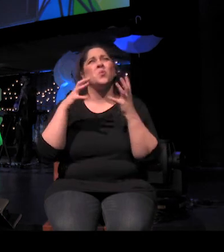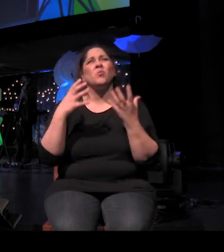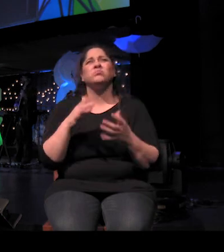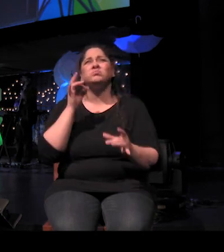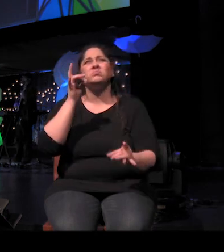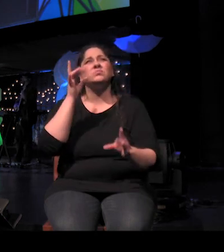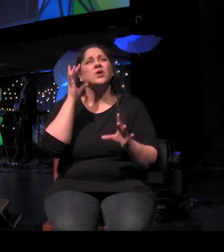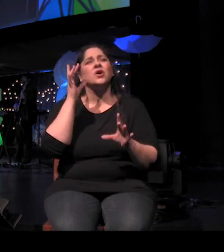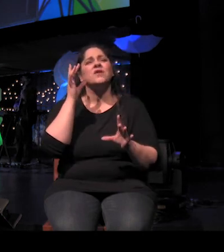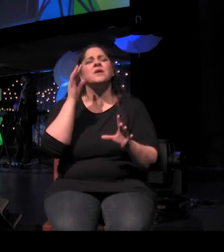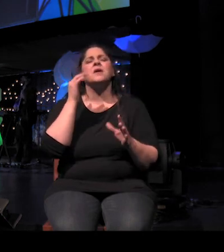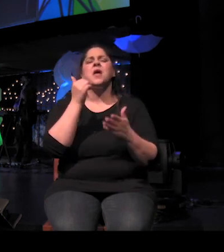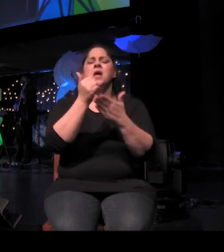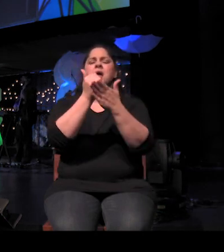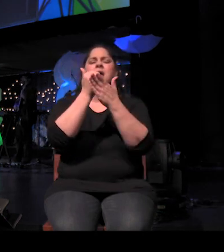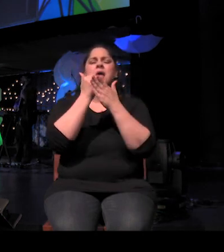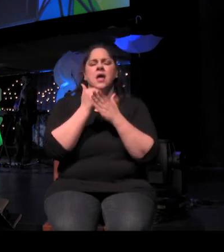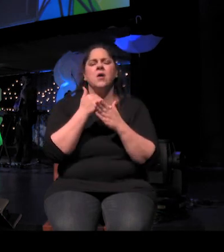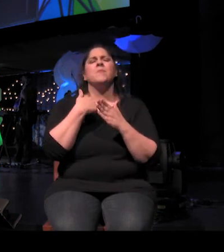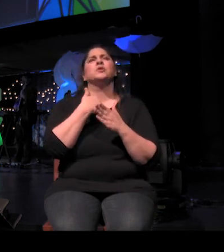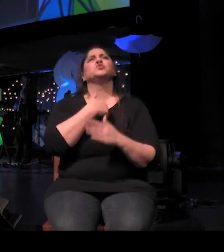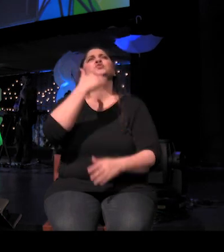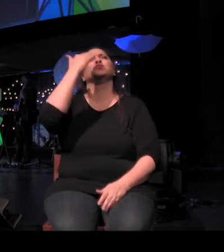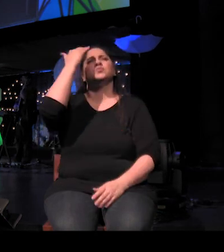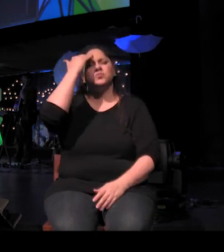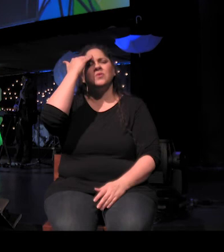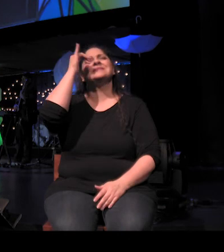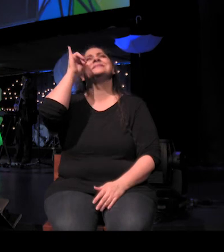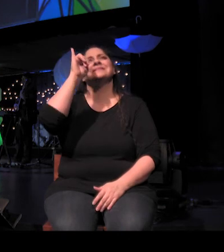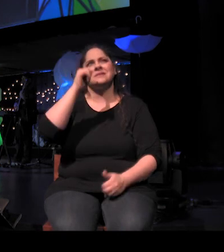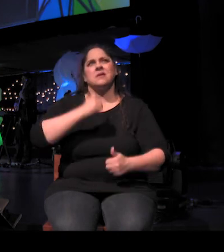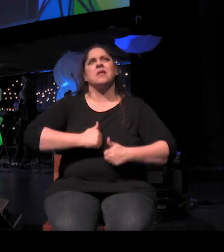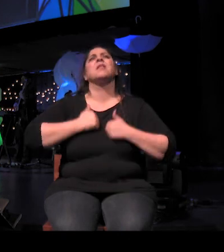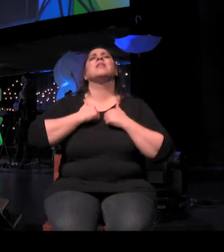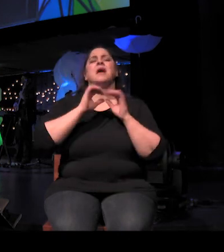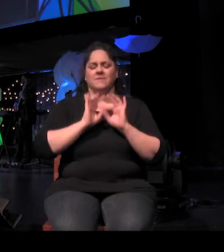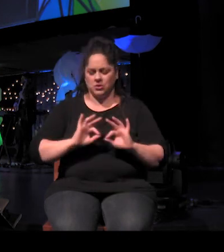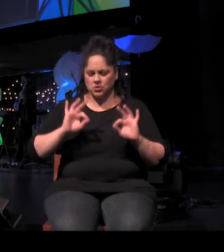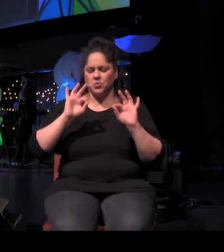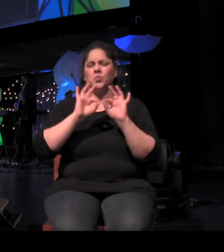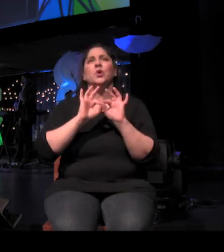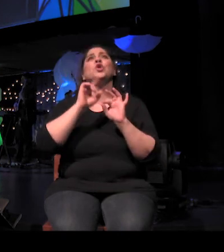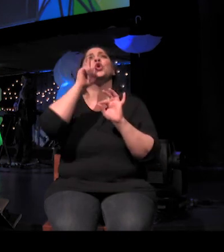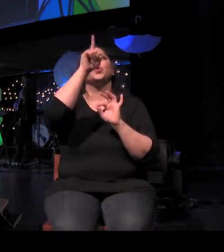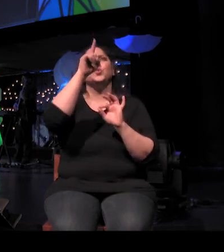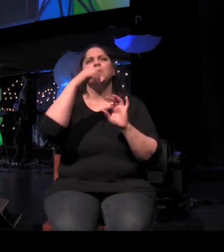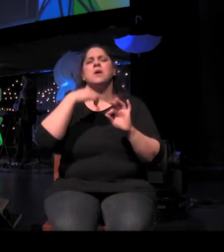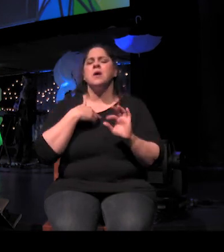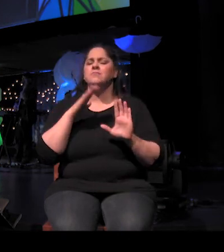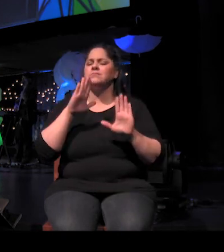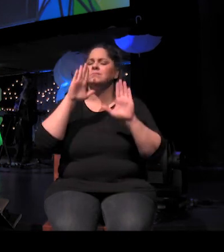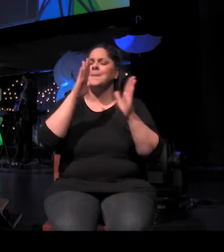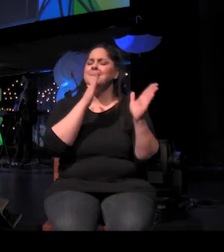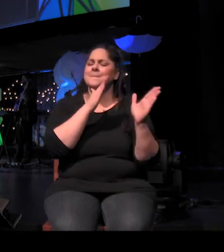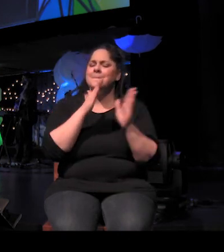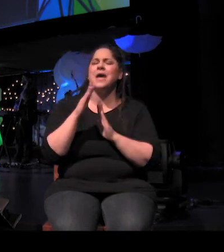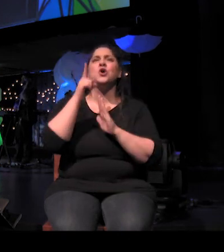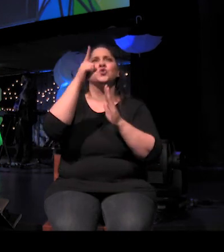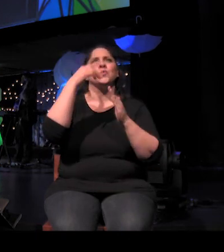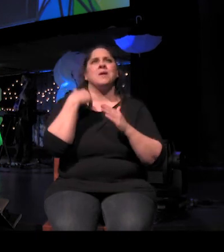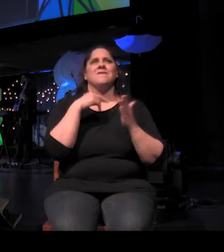God, would you remind us today that yes, life is worth living. You have an incredible plan and purpose for our lives today, and it's